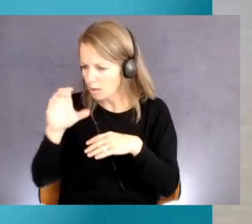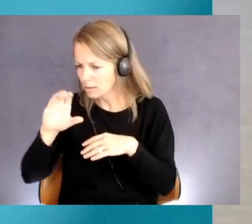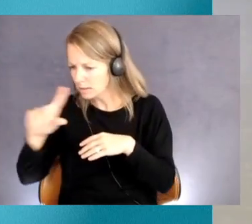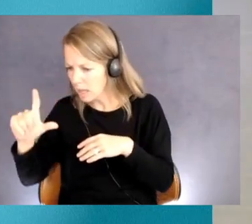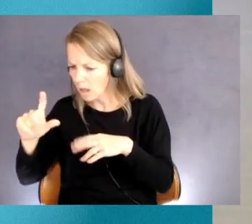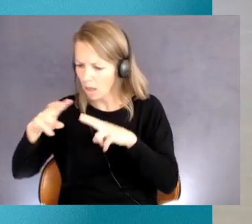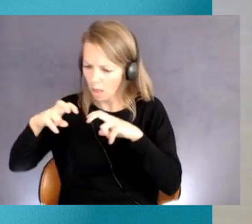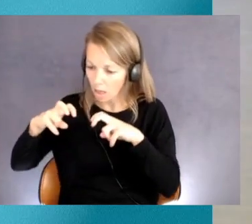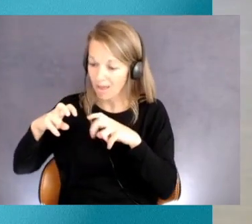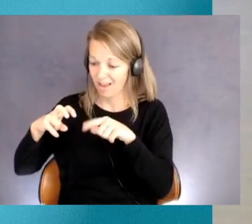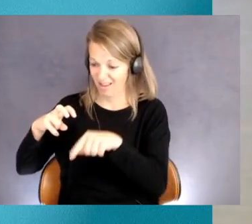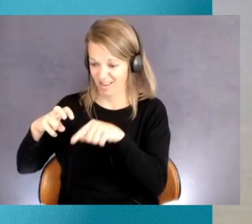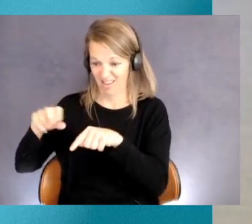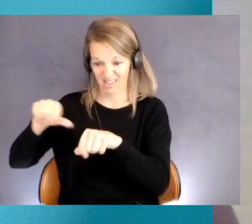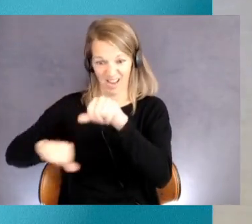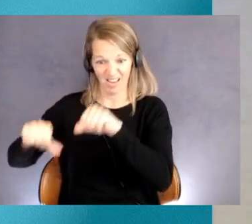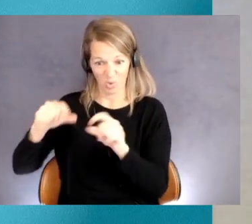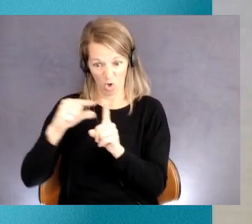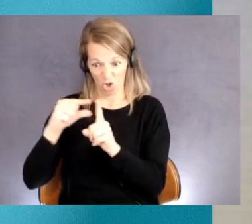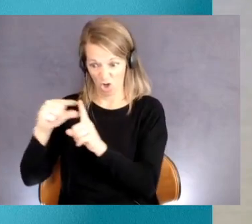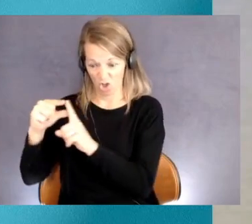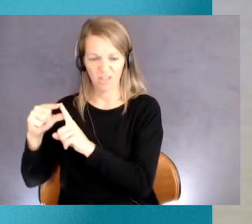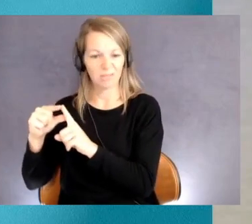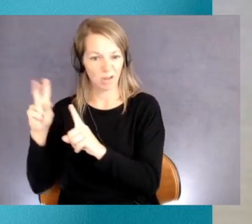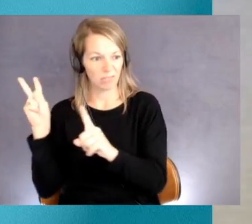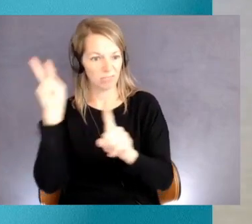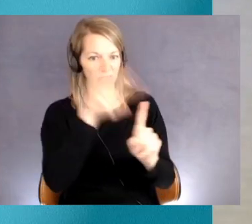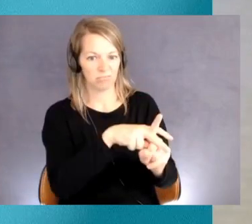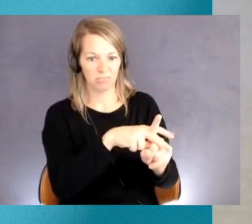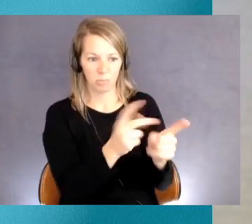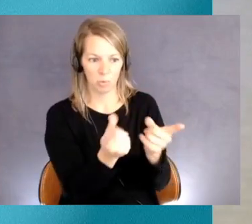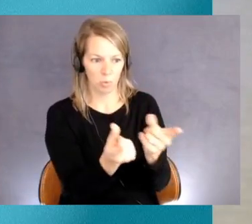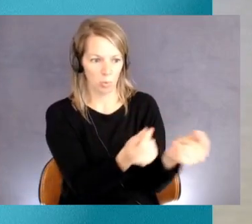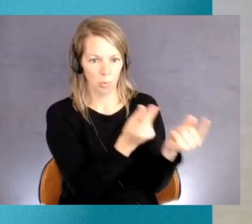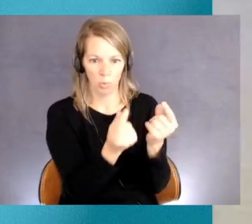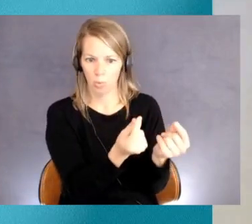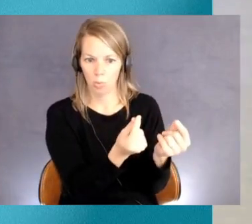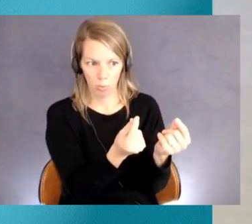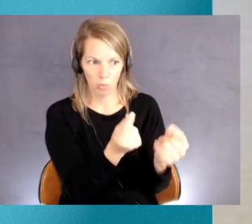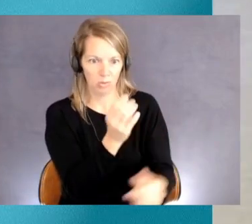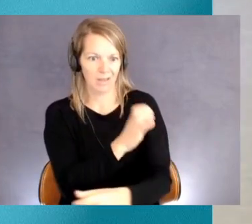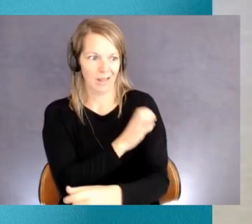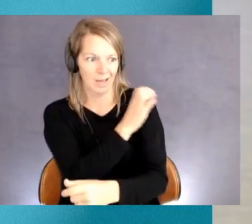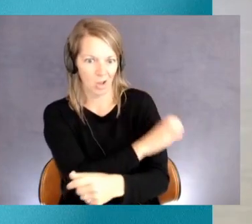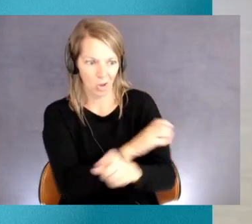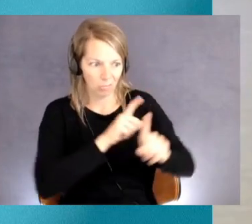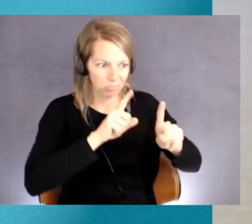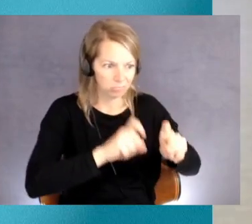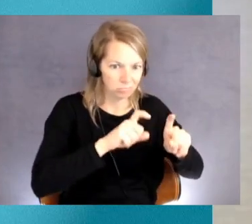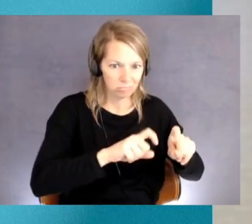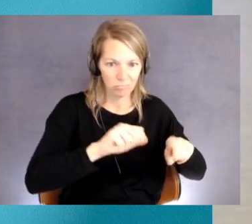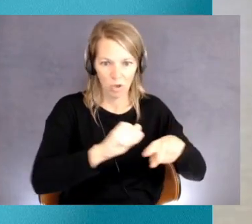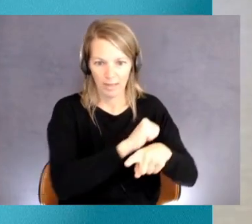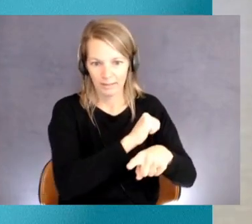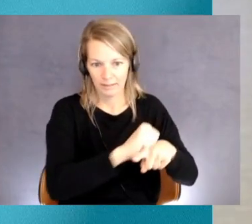he had to translate that into clinical practice.